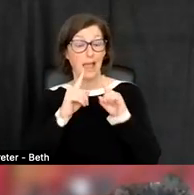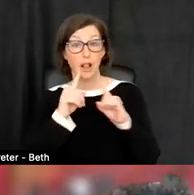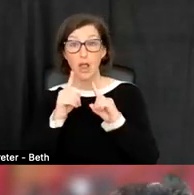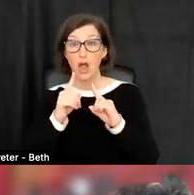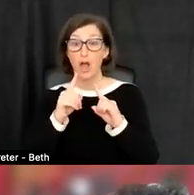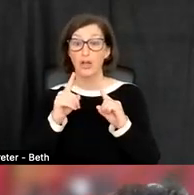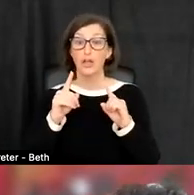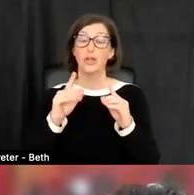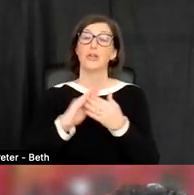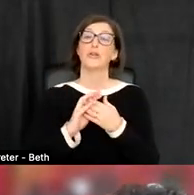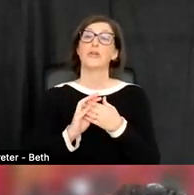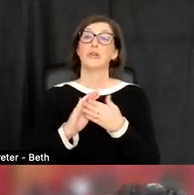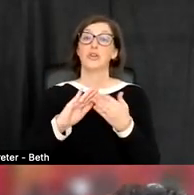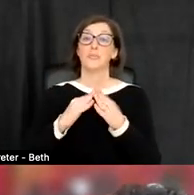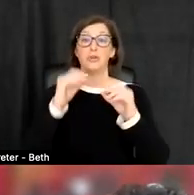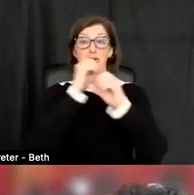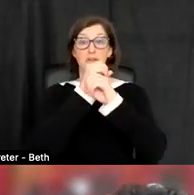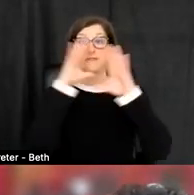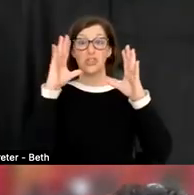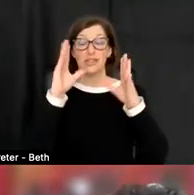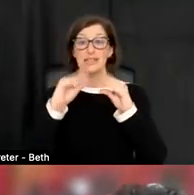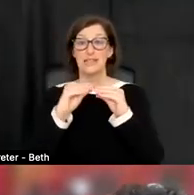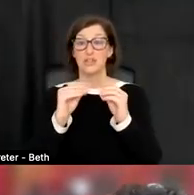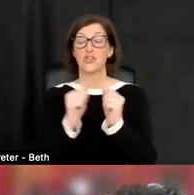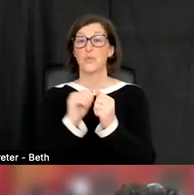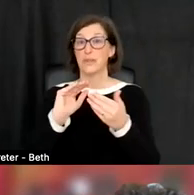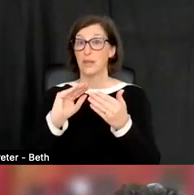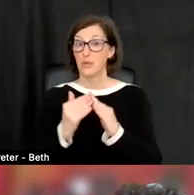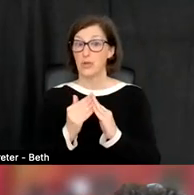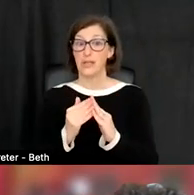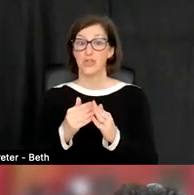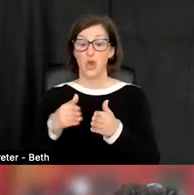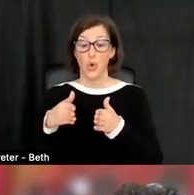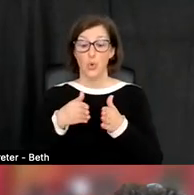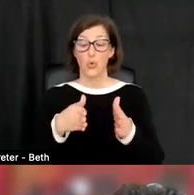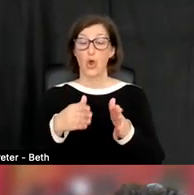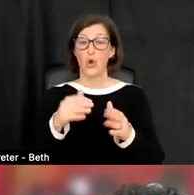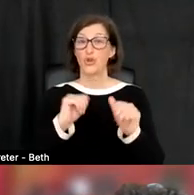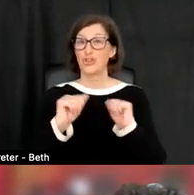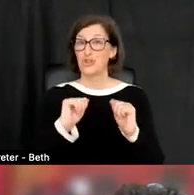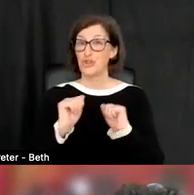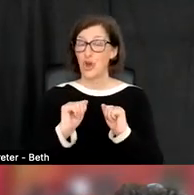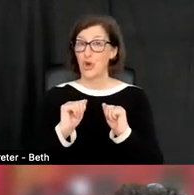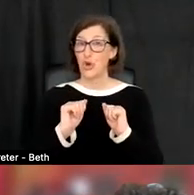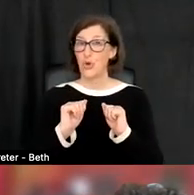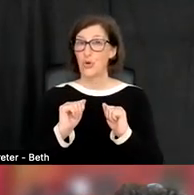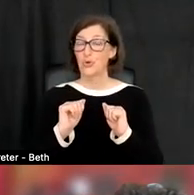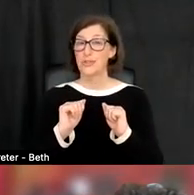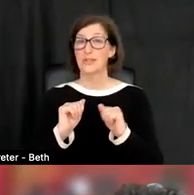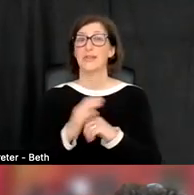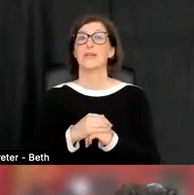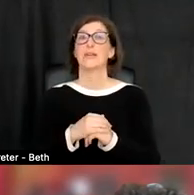community visioning sessions with the communities, the road shows in order to create demand, the